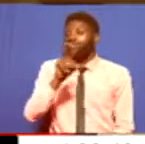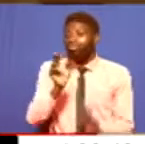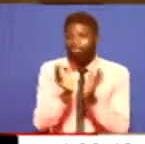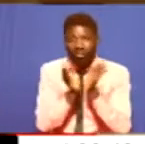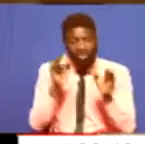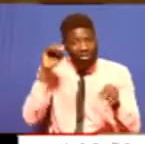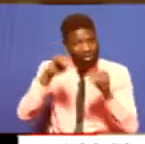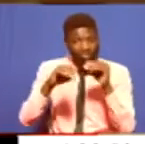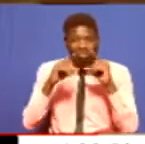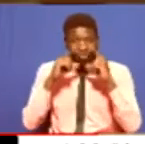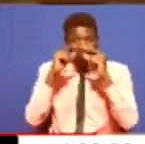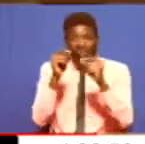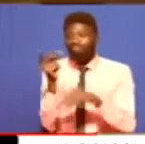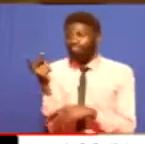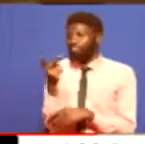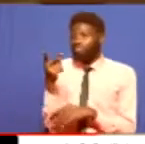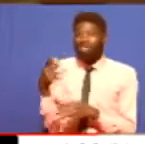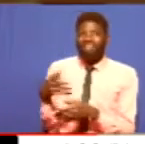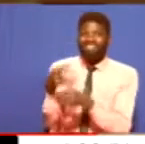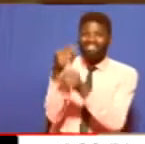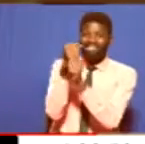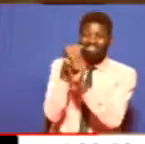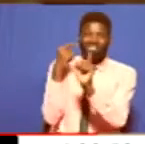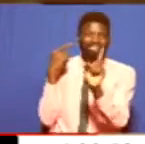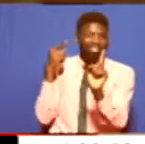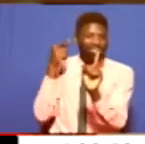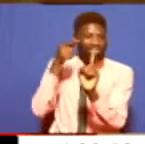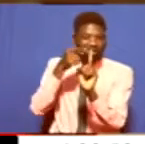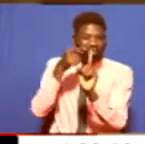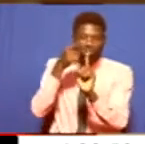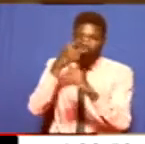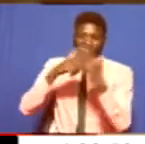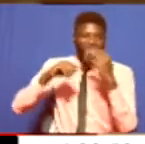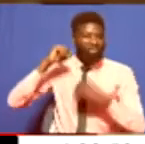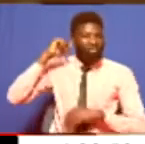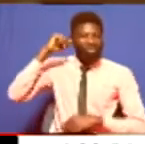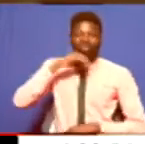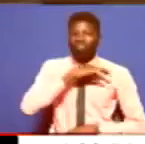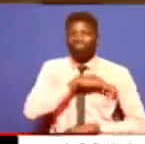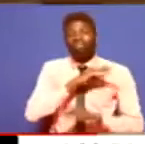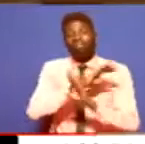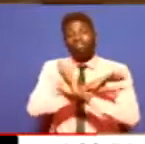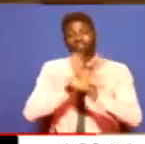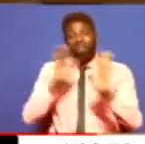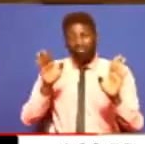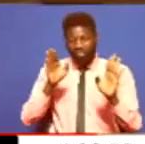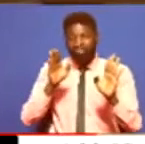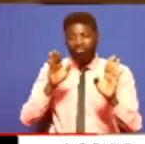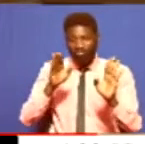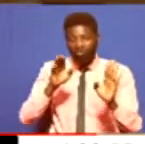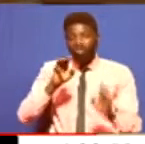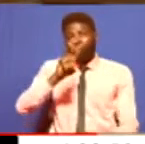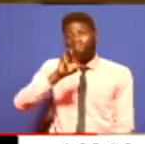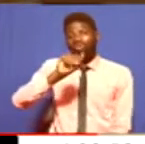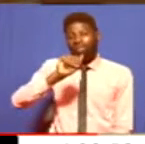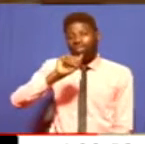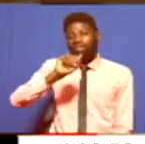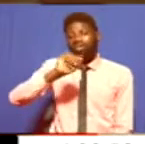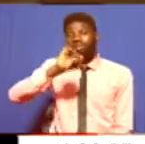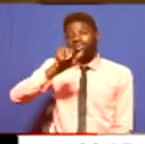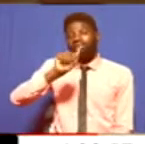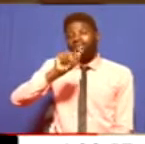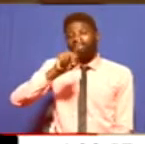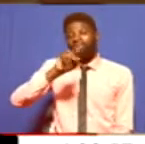their alliance as a political gimmick. Wajackoyah, who hopes to become the country's fifth president, challenged